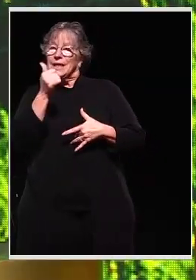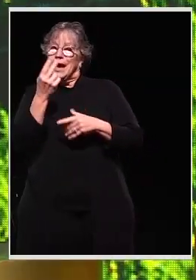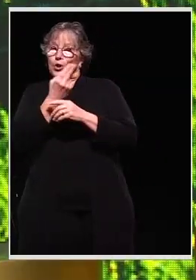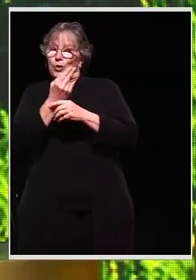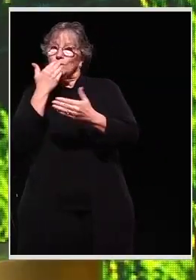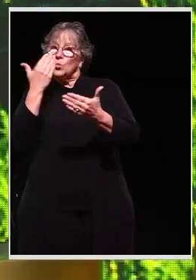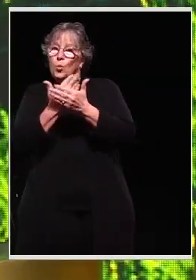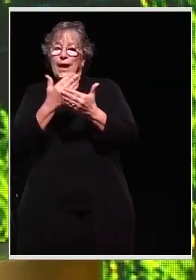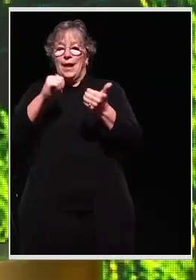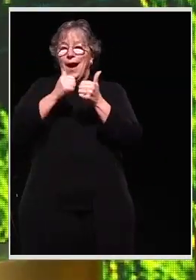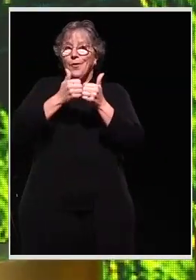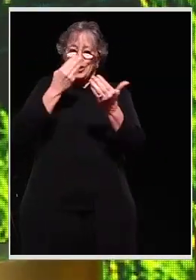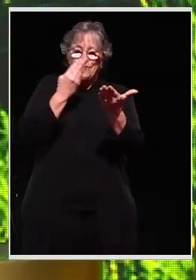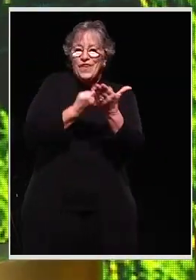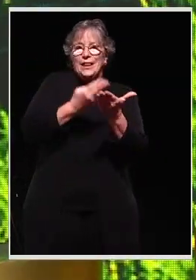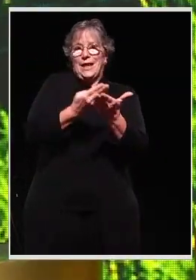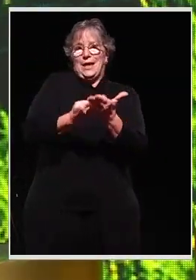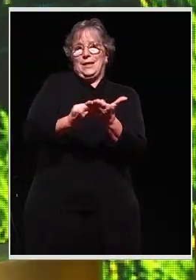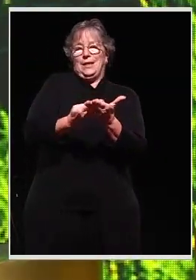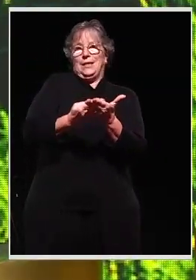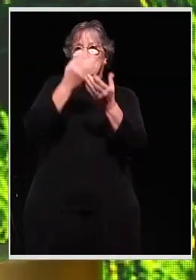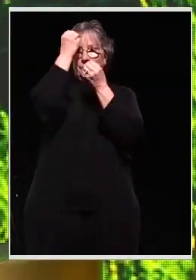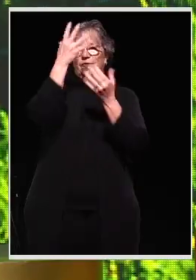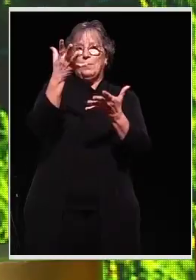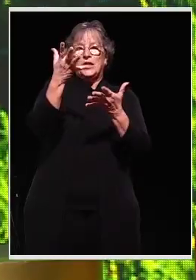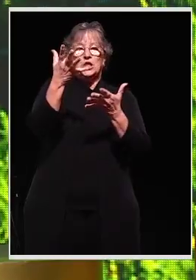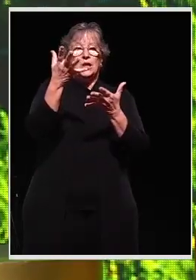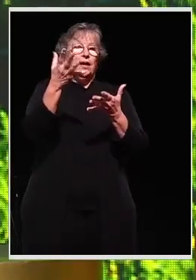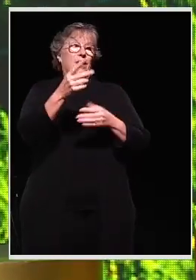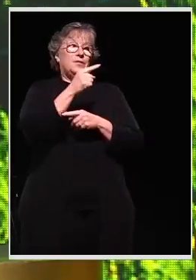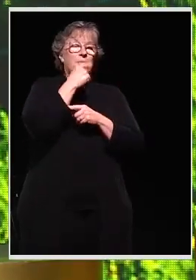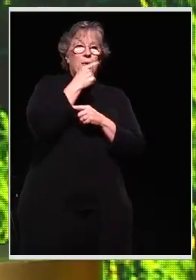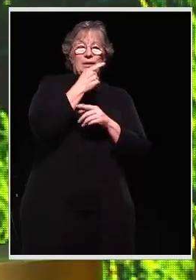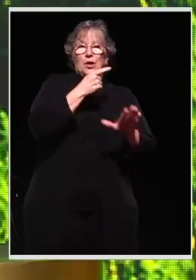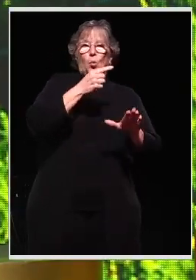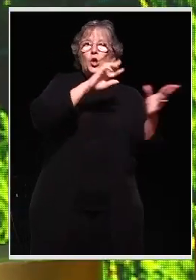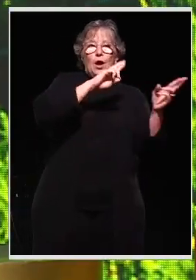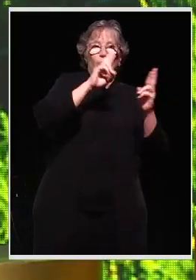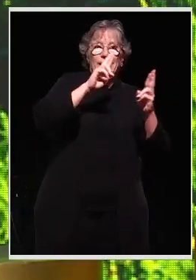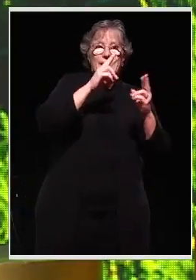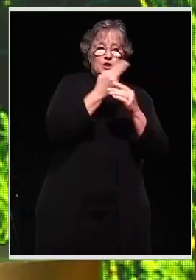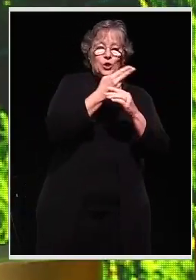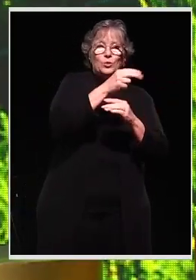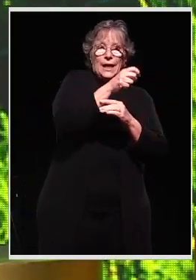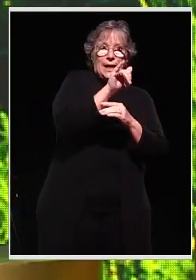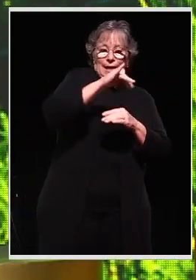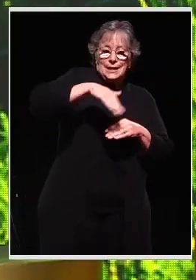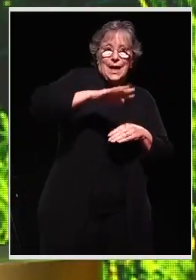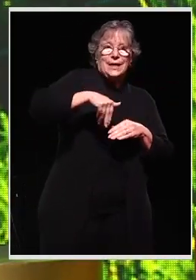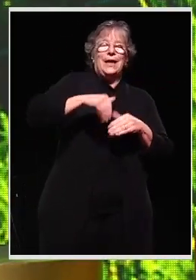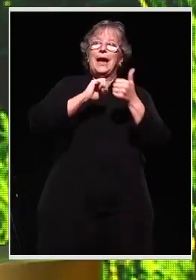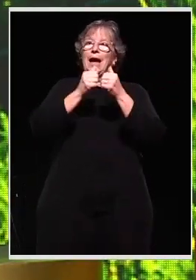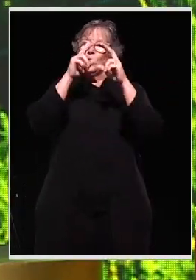information you're getting? I think pushing AI out there to be used by the general public, we're not quite there. People don't know how to use it and don't know how to evaluate